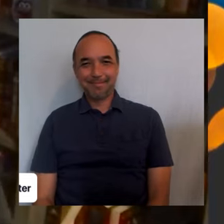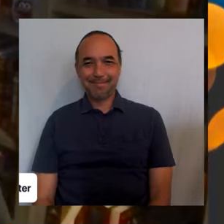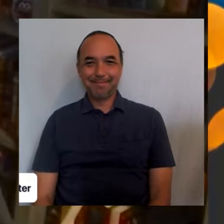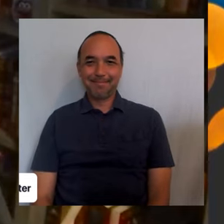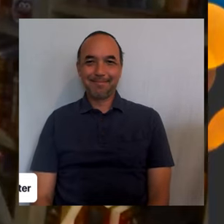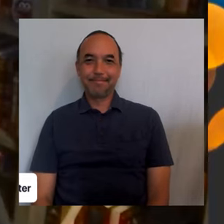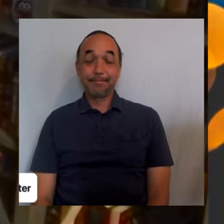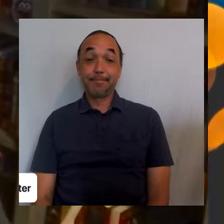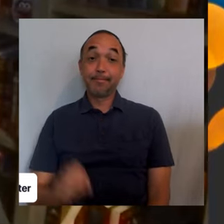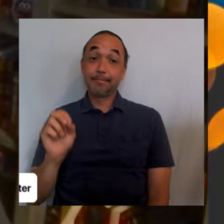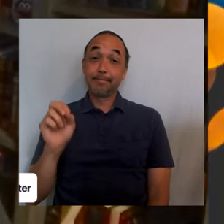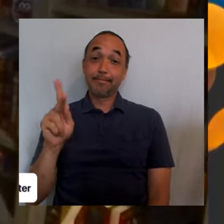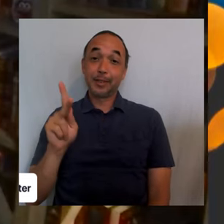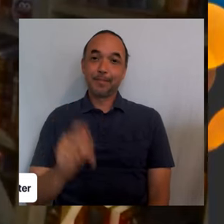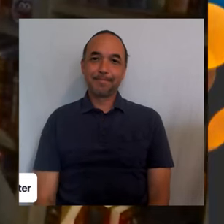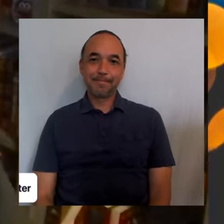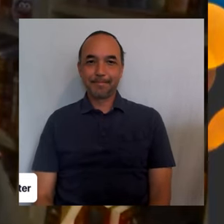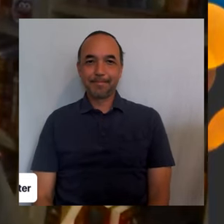Okay.